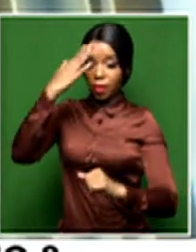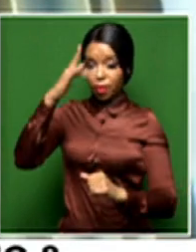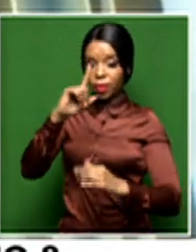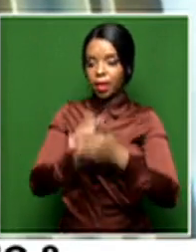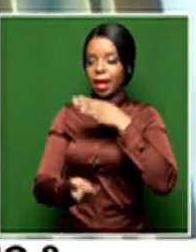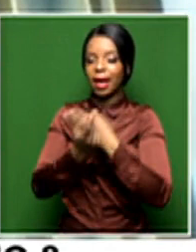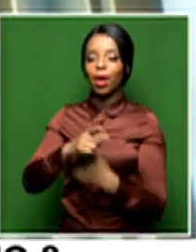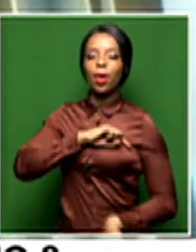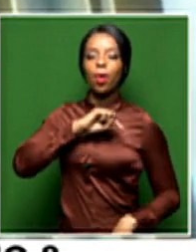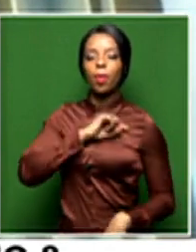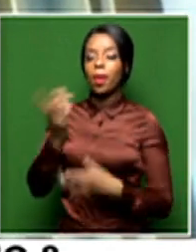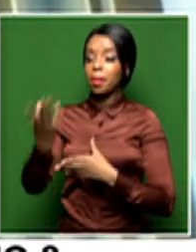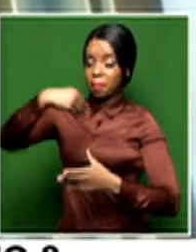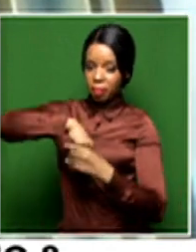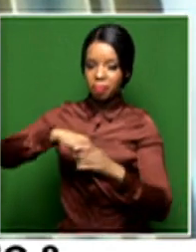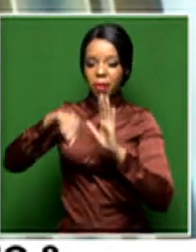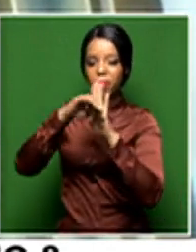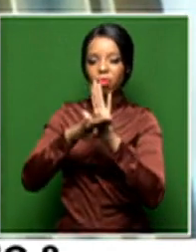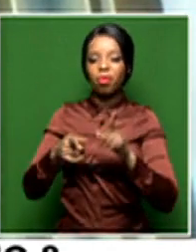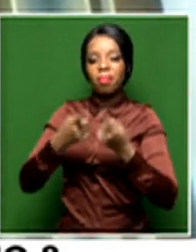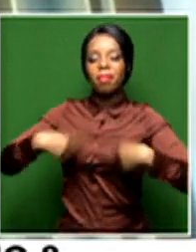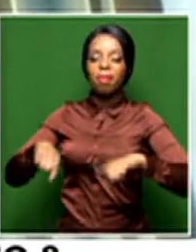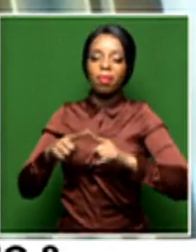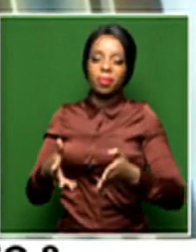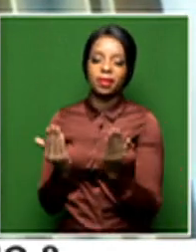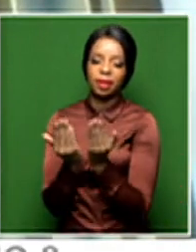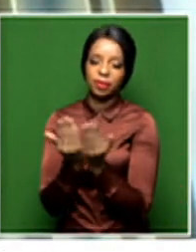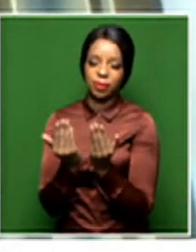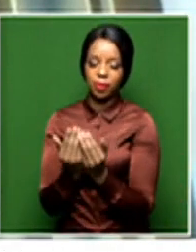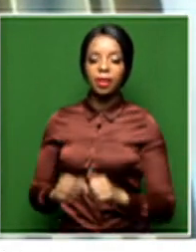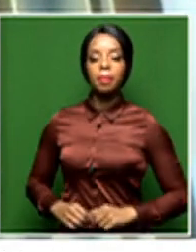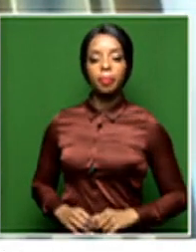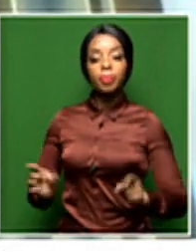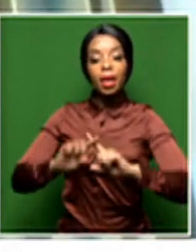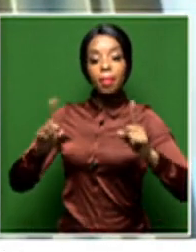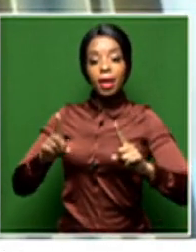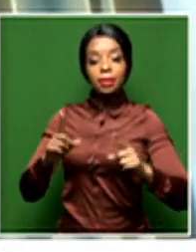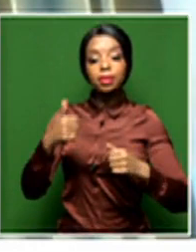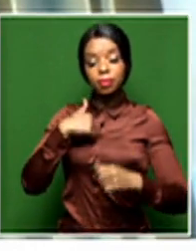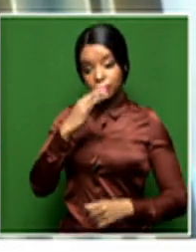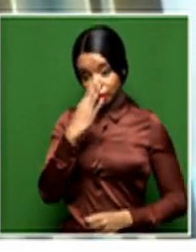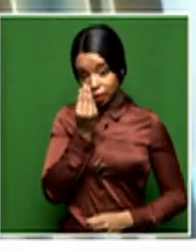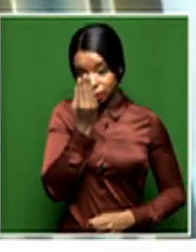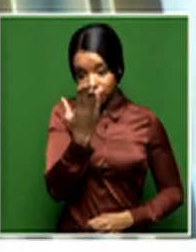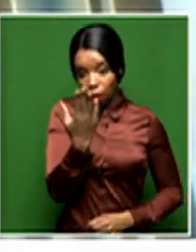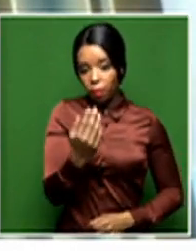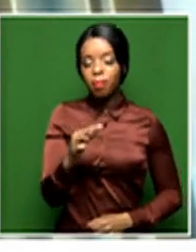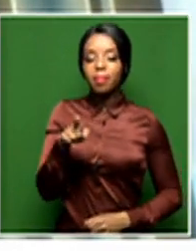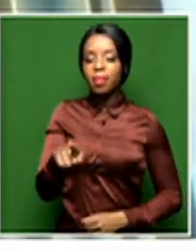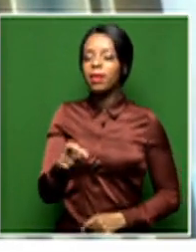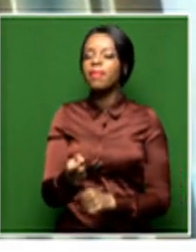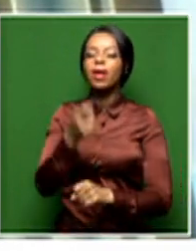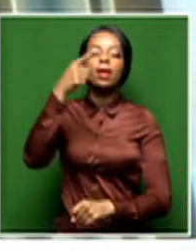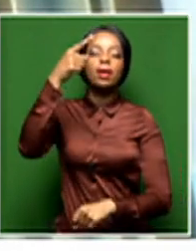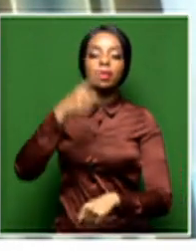of our programs in the school. But I can tell you, Leanne, and our viewers, that this is actually the first of its kind